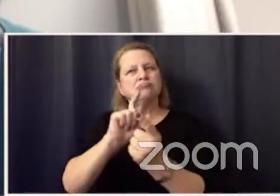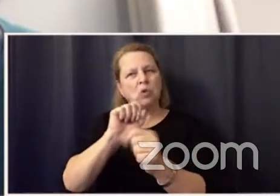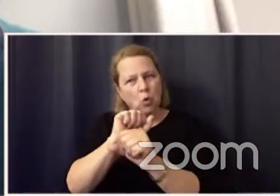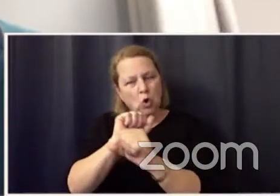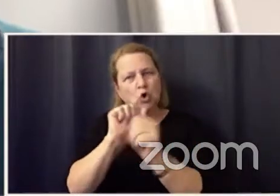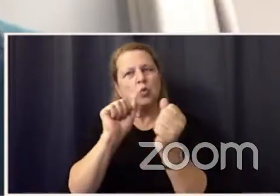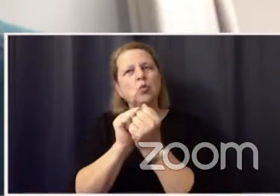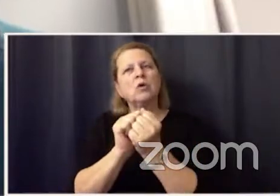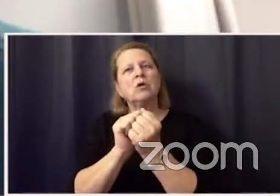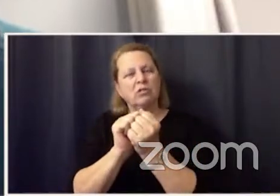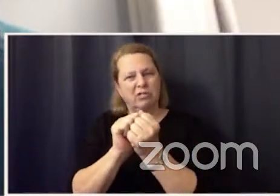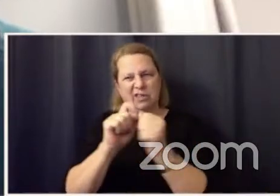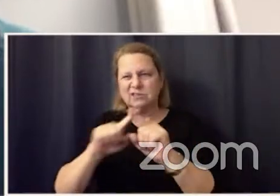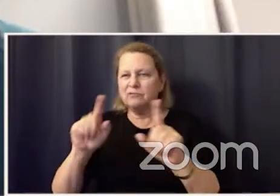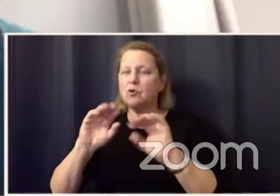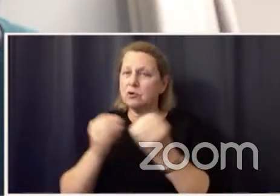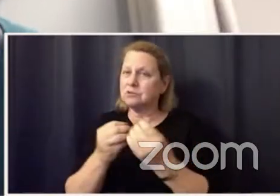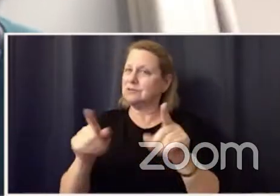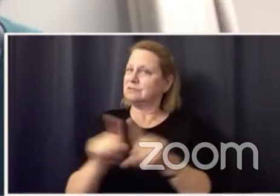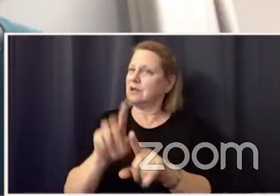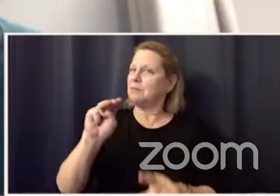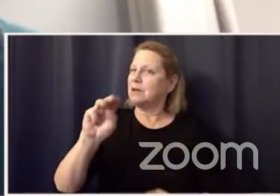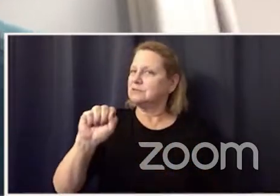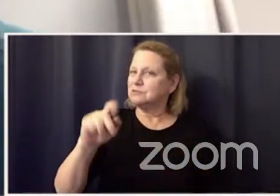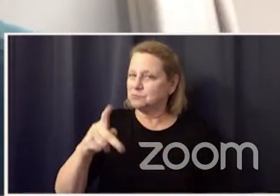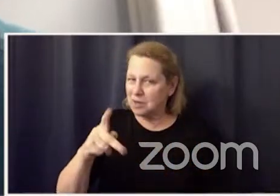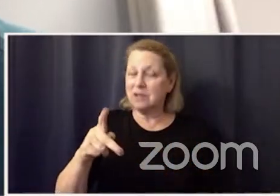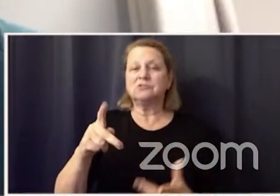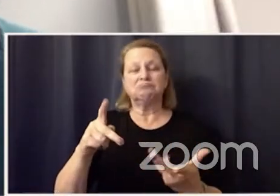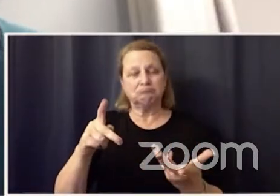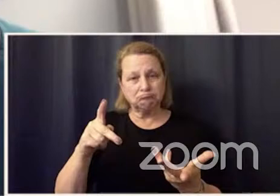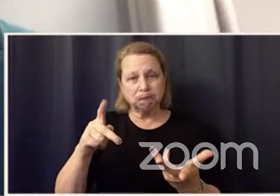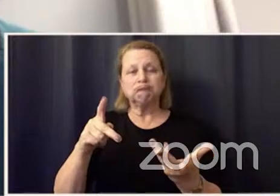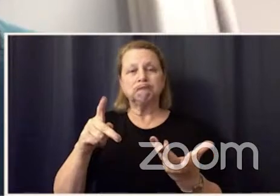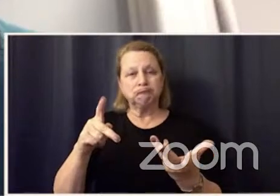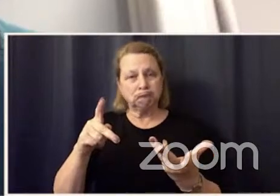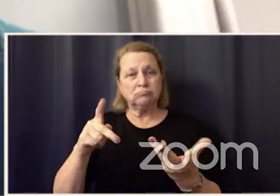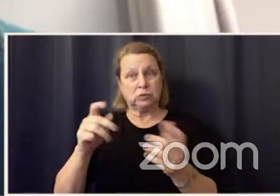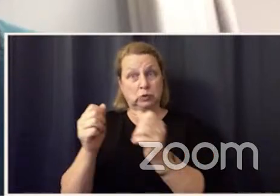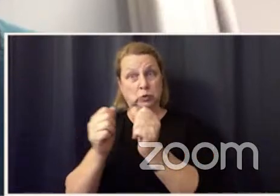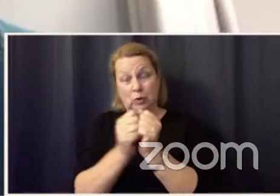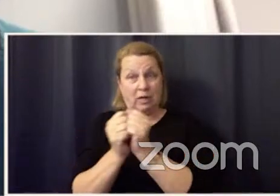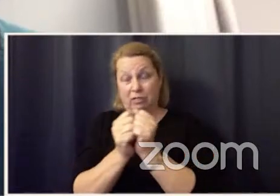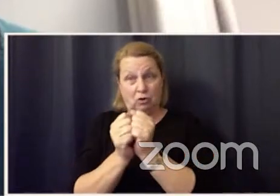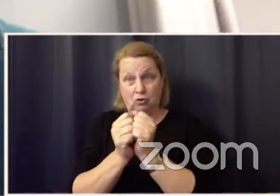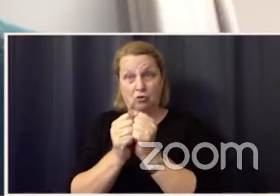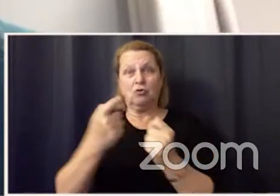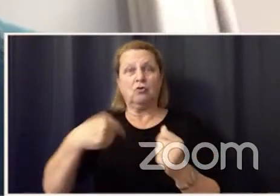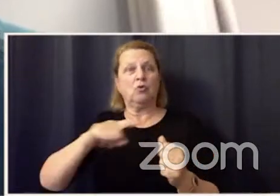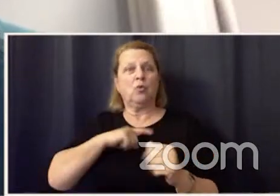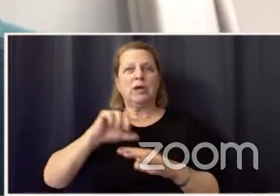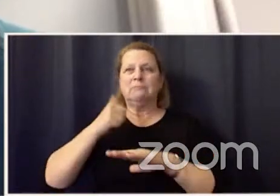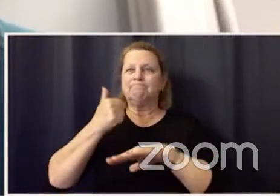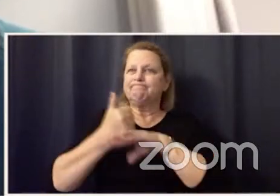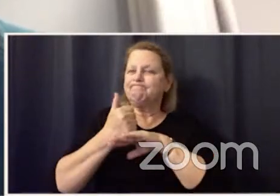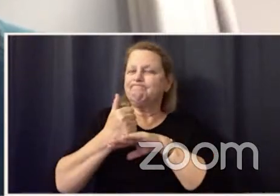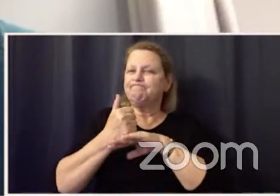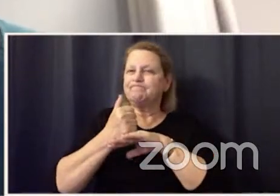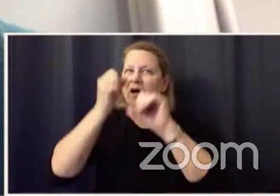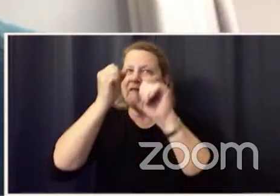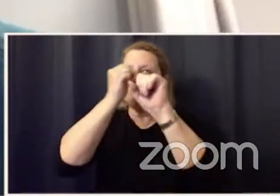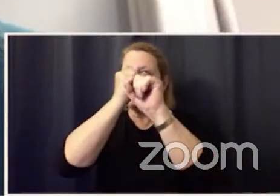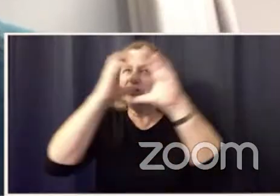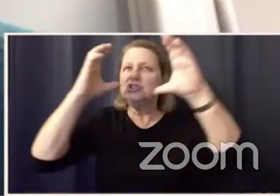with organizations such as My Sister's Place, and together we've created a vision of